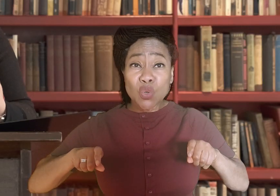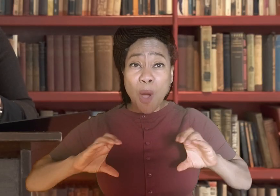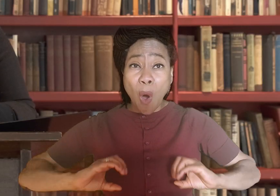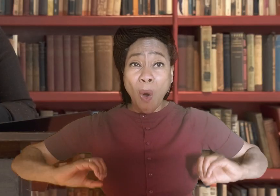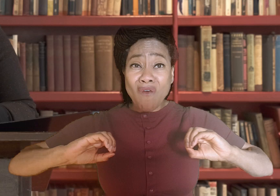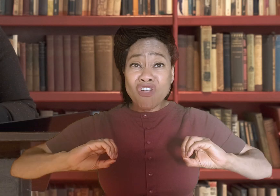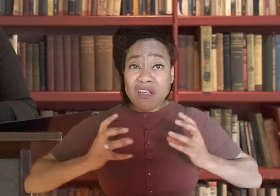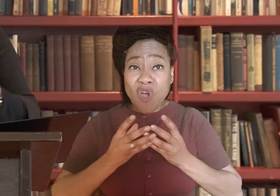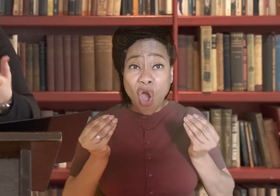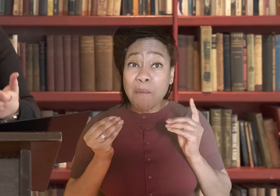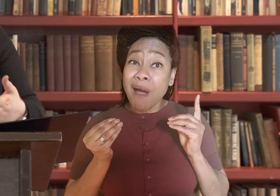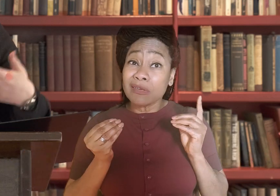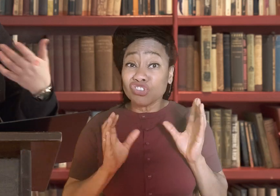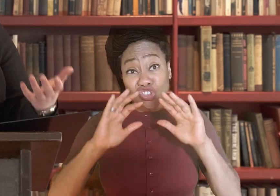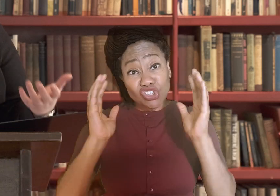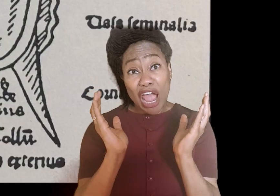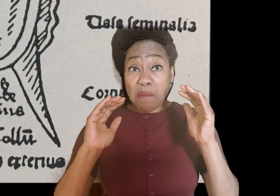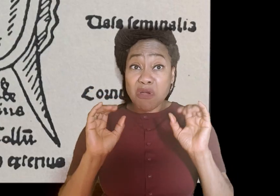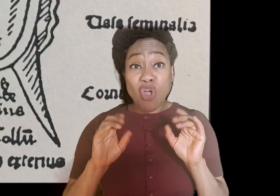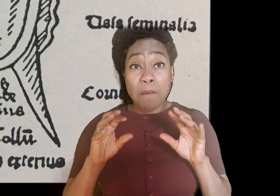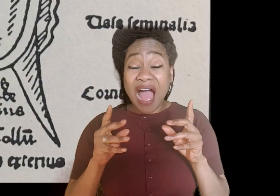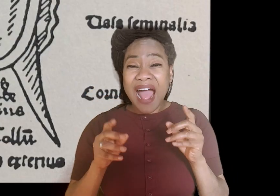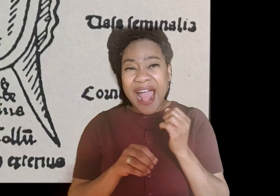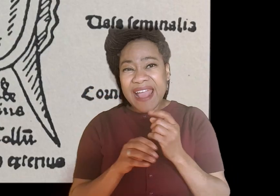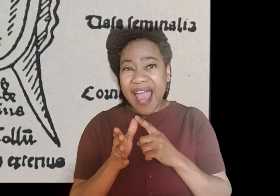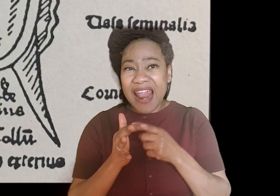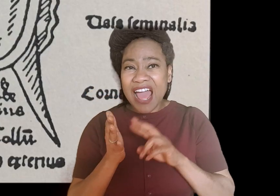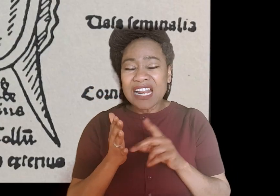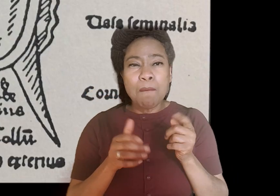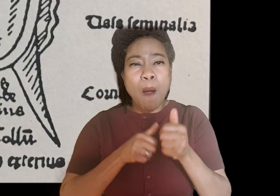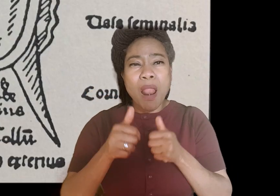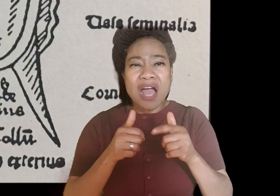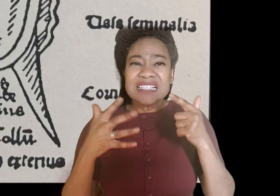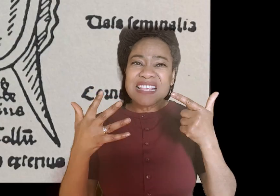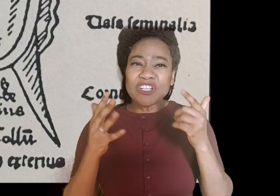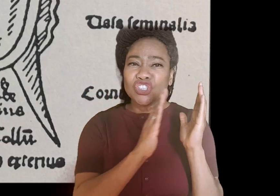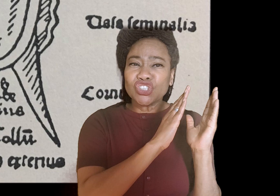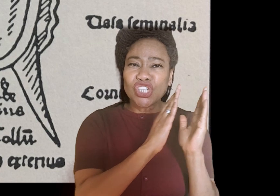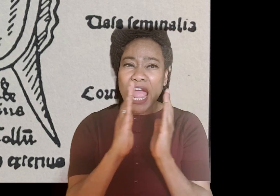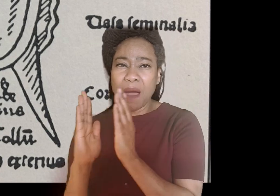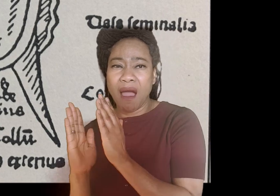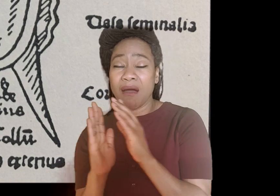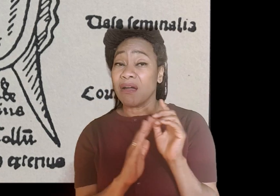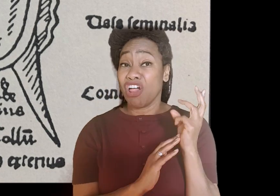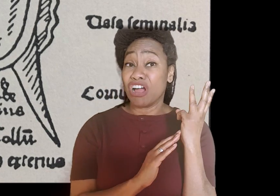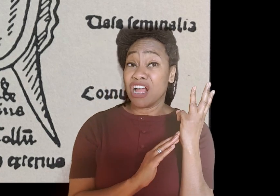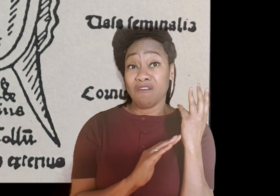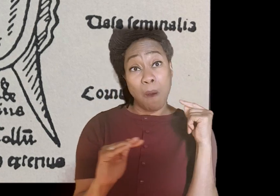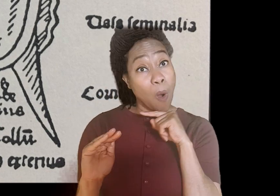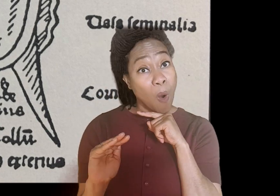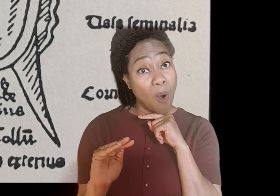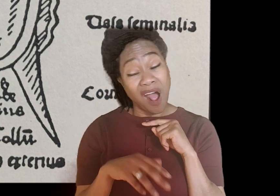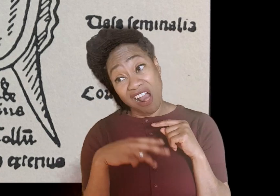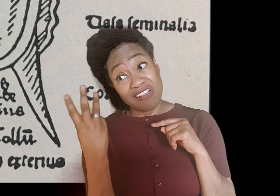shape isn't bad. Contrary to Galen's popular 7-chambered womb, there's 3 chambers on the left for producing boys,